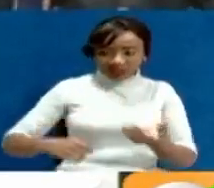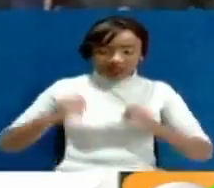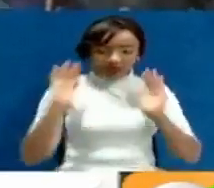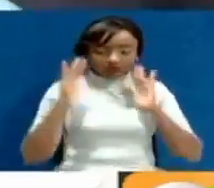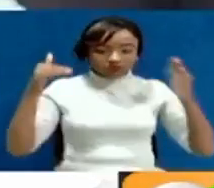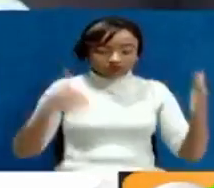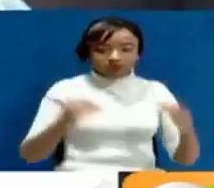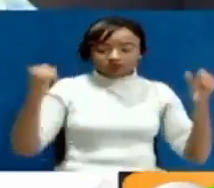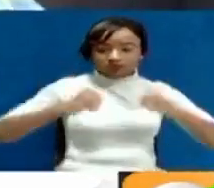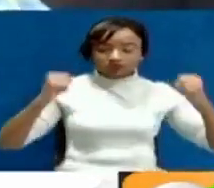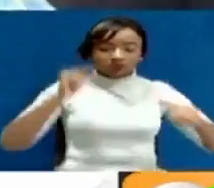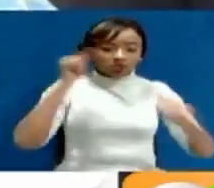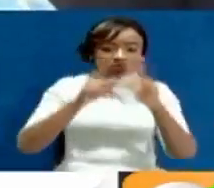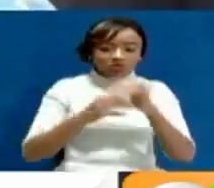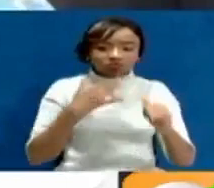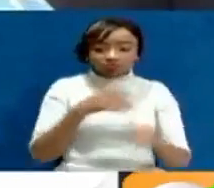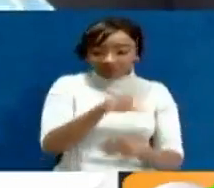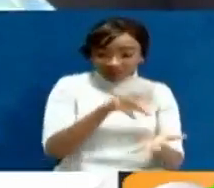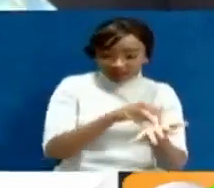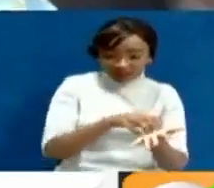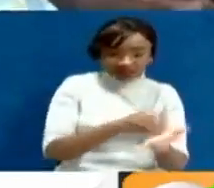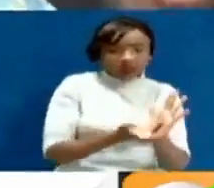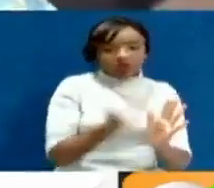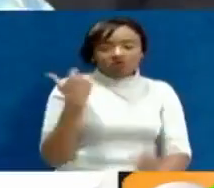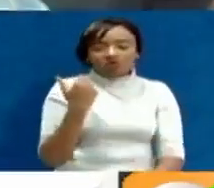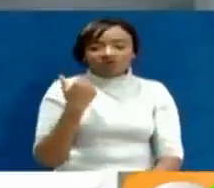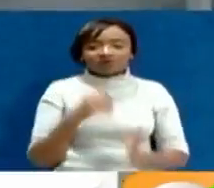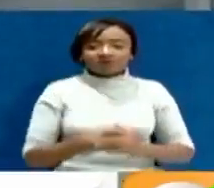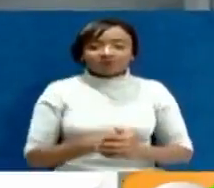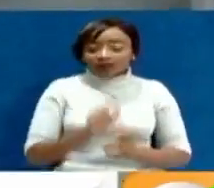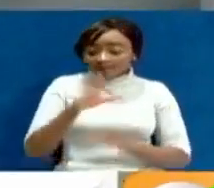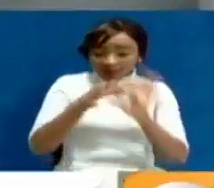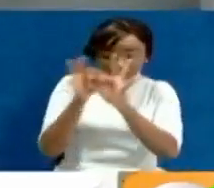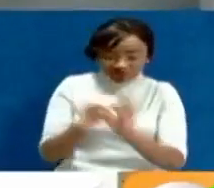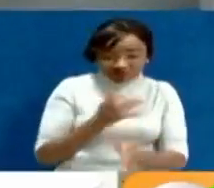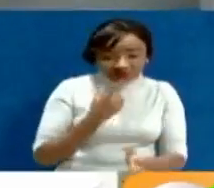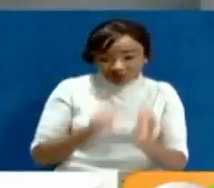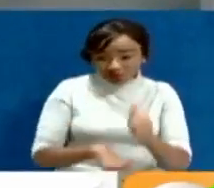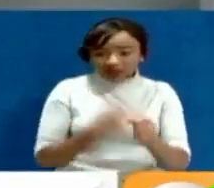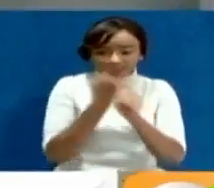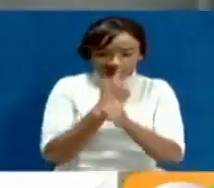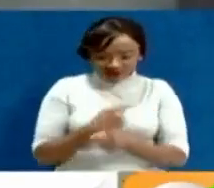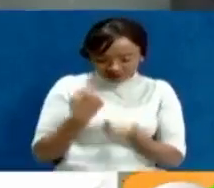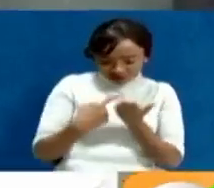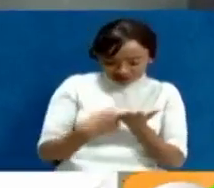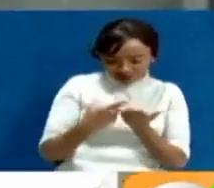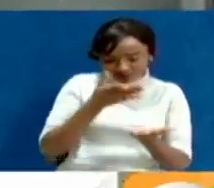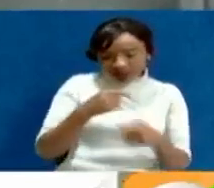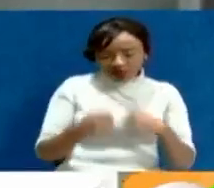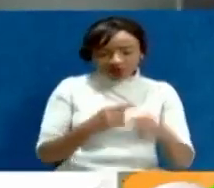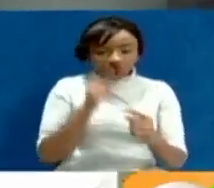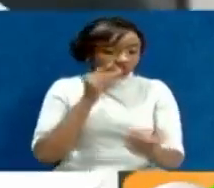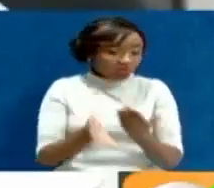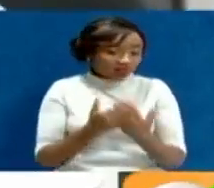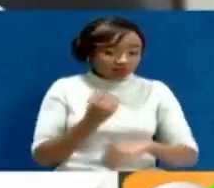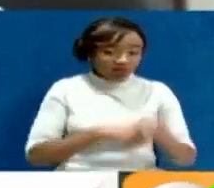Economic Bloc leadership to withdraw the case filed at a Kisumu court last week, the union says a seat at the negotiation table is all that will